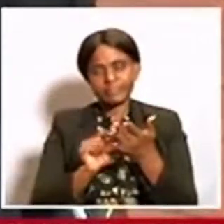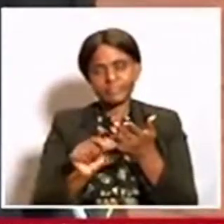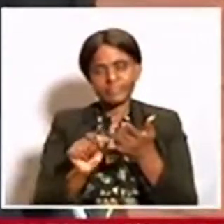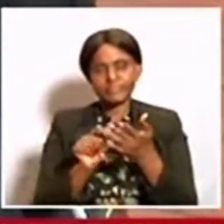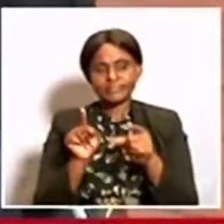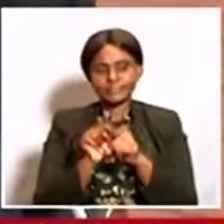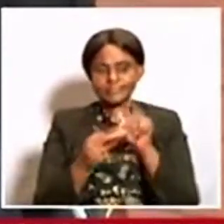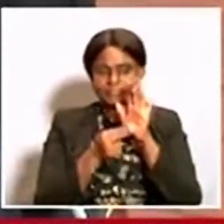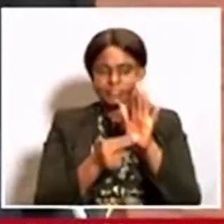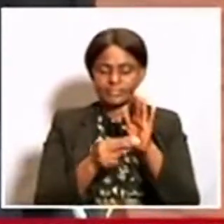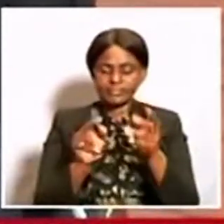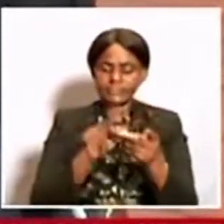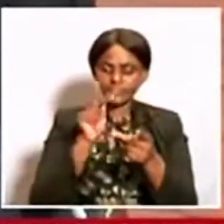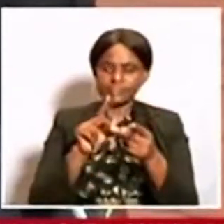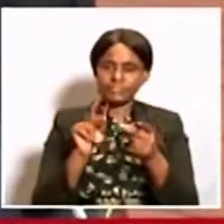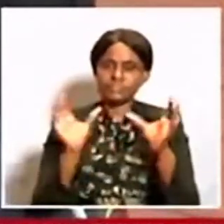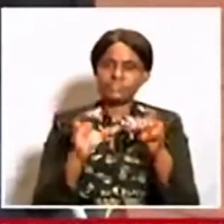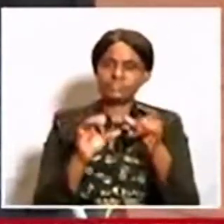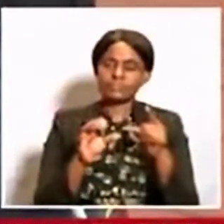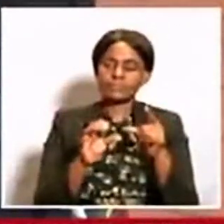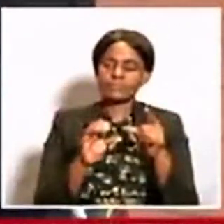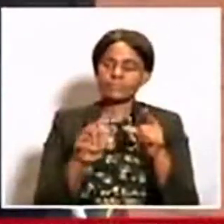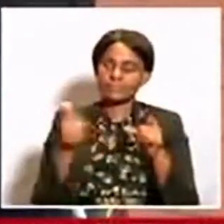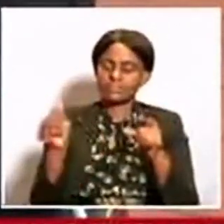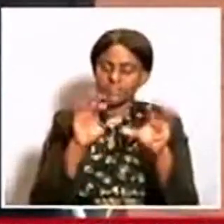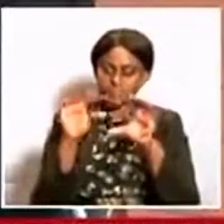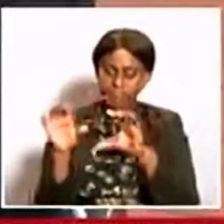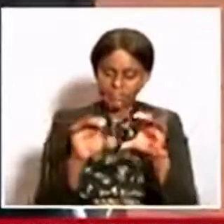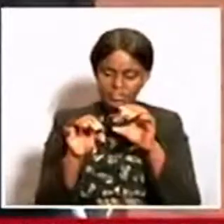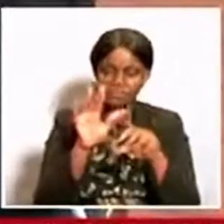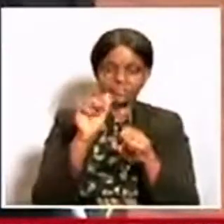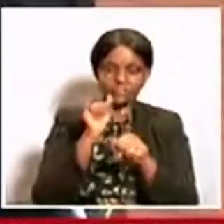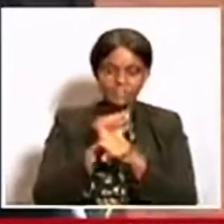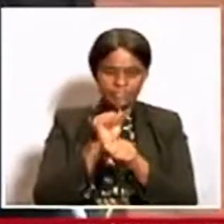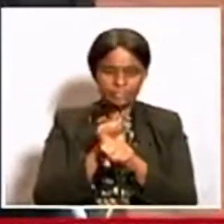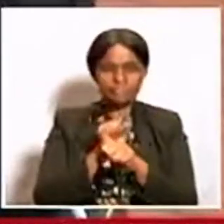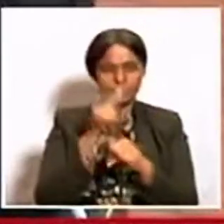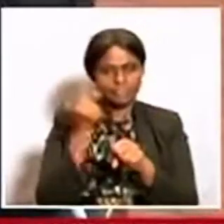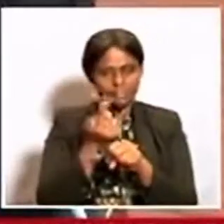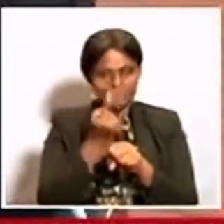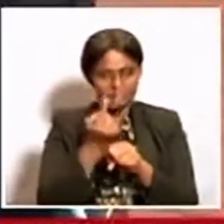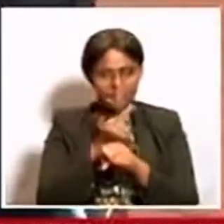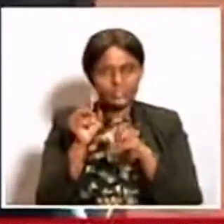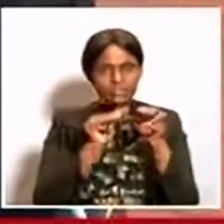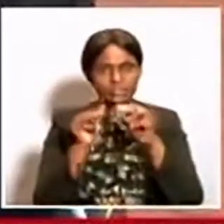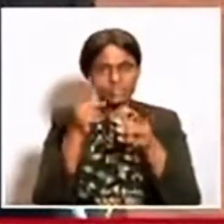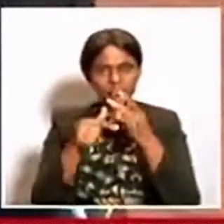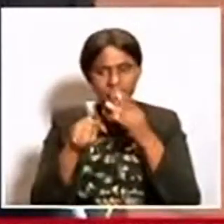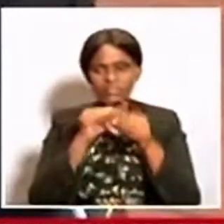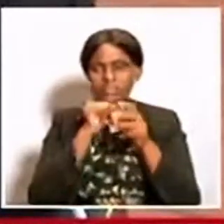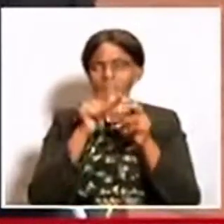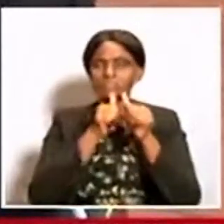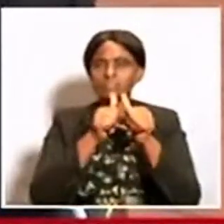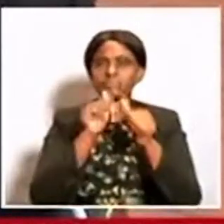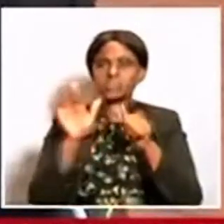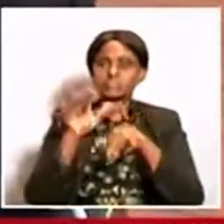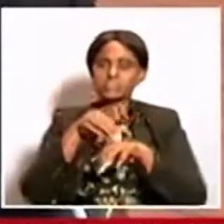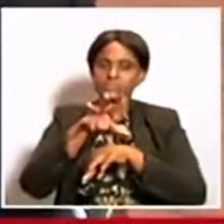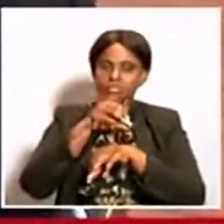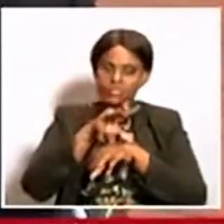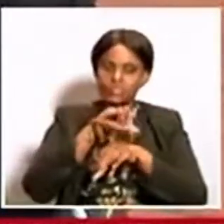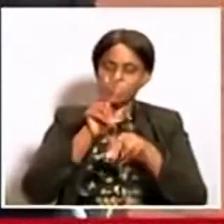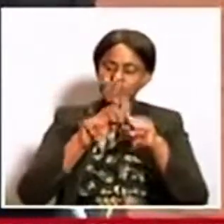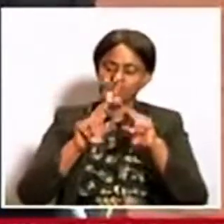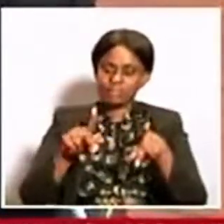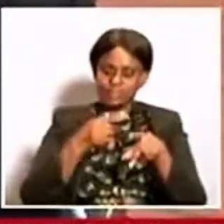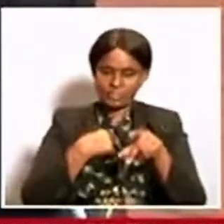to prove to this committee that you did your part? It's only the management that didn't follow your advice? Chair,